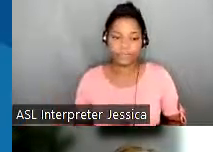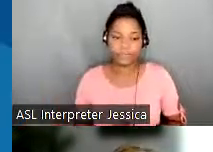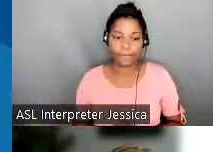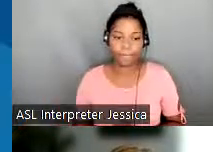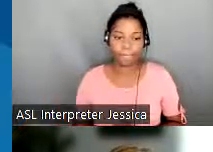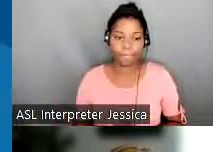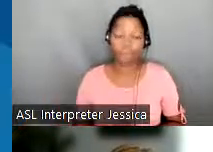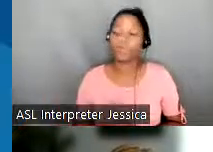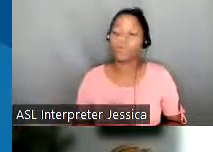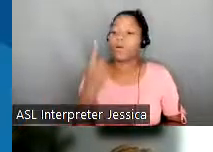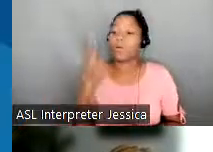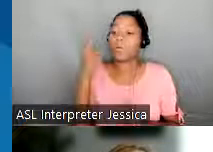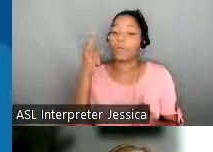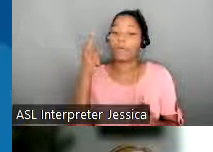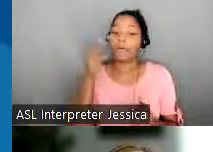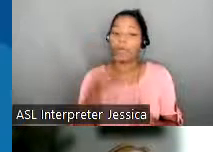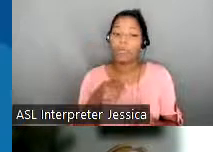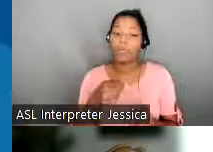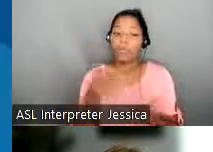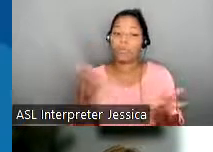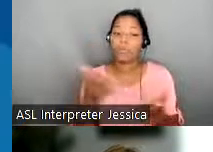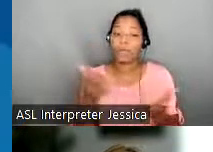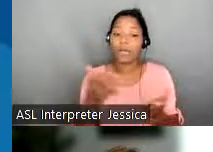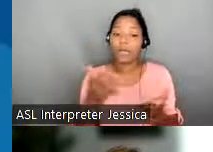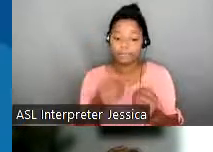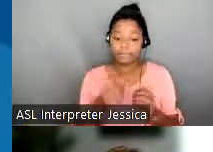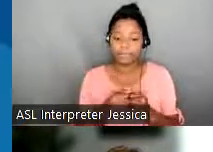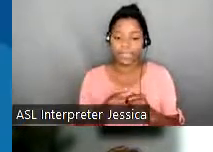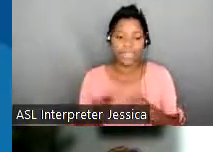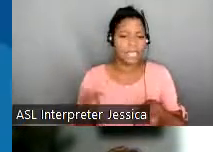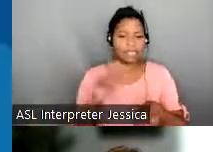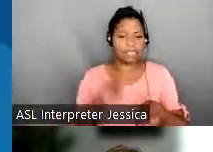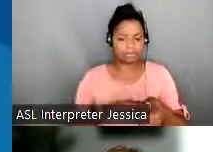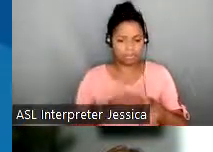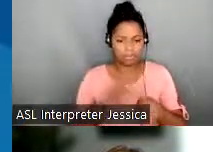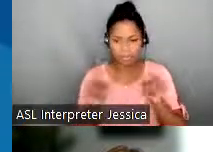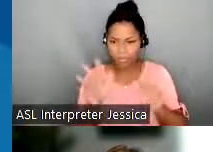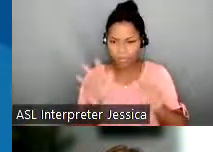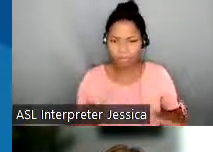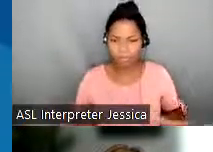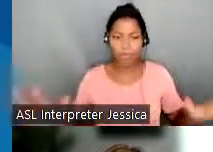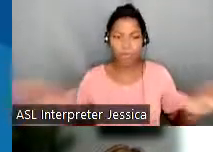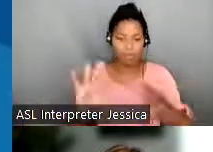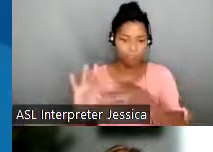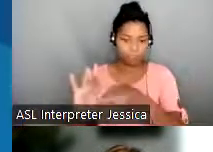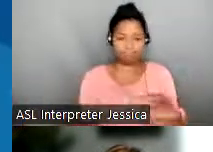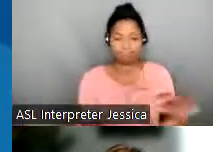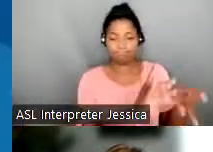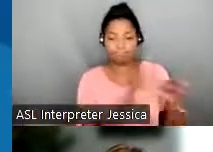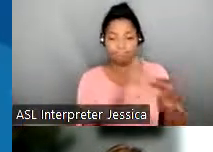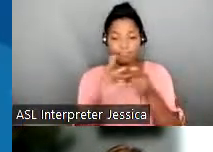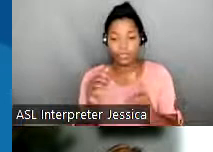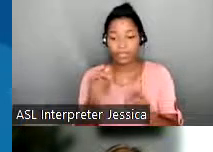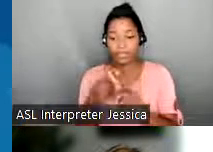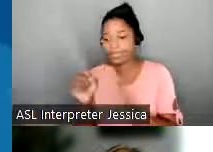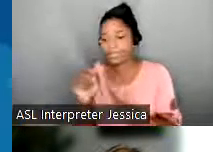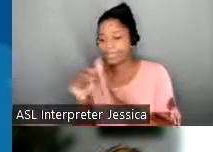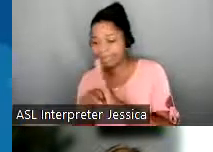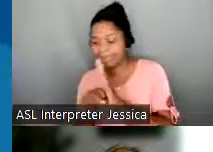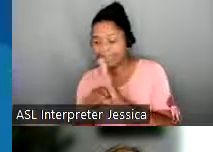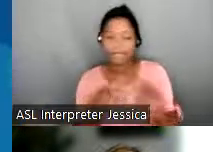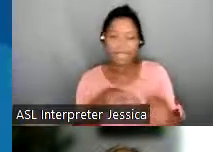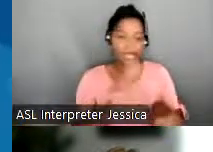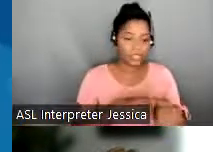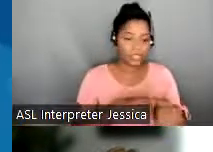One aim of the initiative is to foster a nationwide network of champions at the local, state, and national levels who are committed to